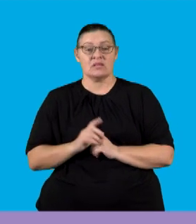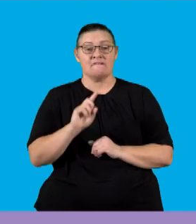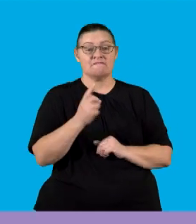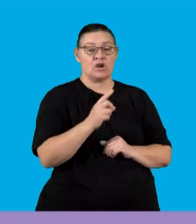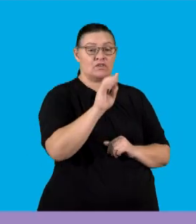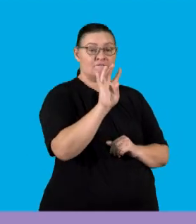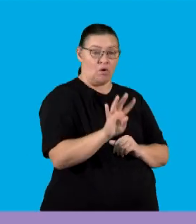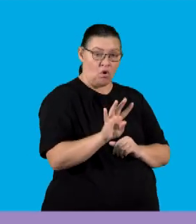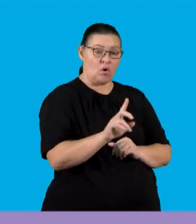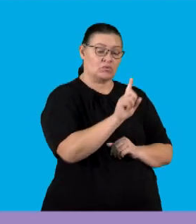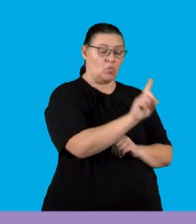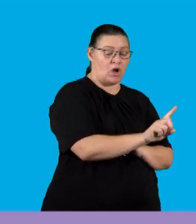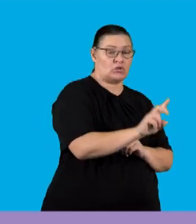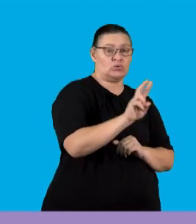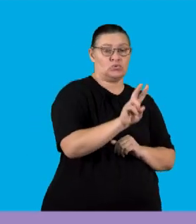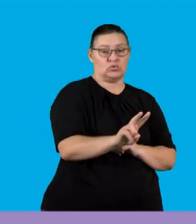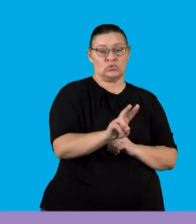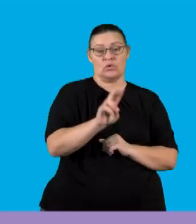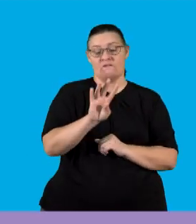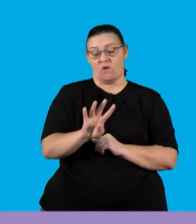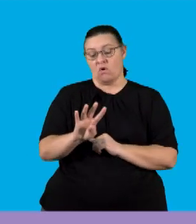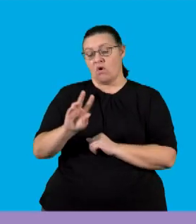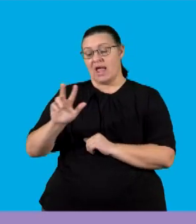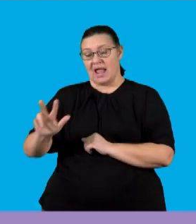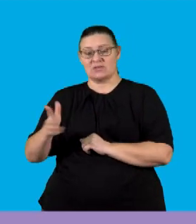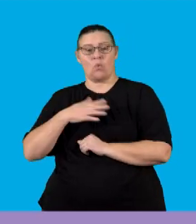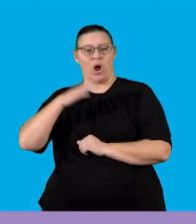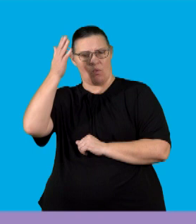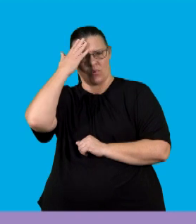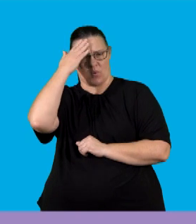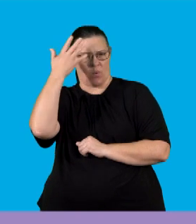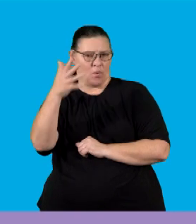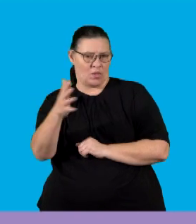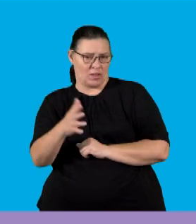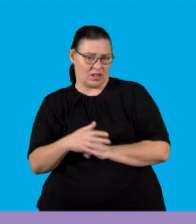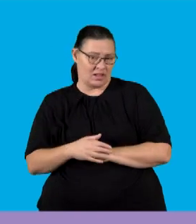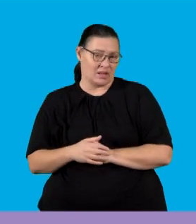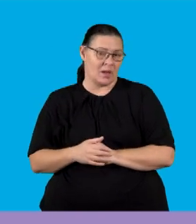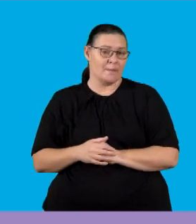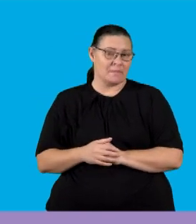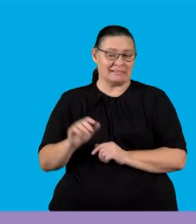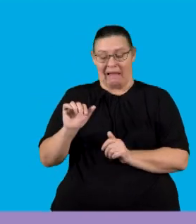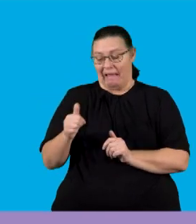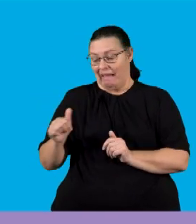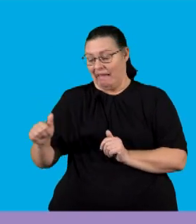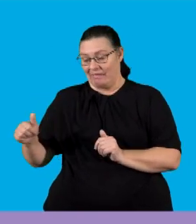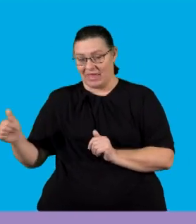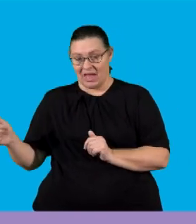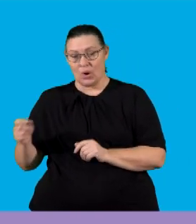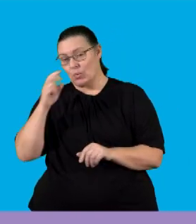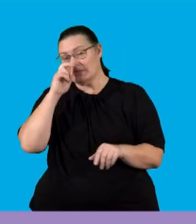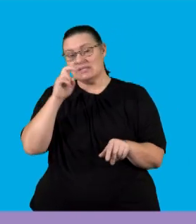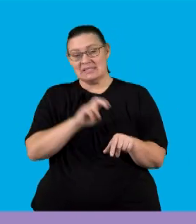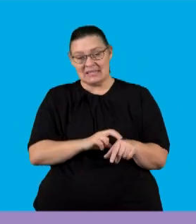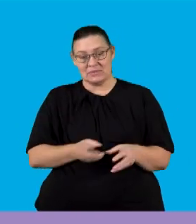rest of the terms, we need to know how we are moving from the first term to the second term. Now, we have 1 as the first